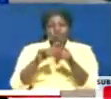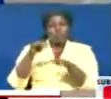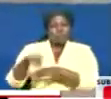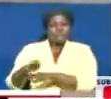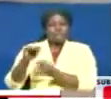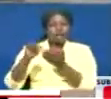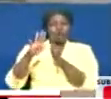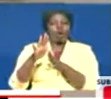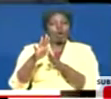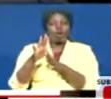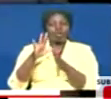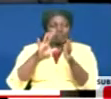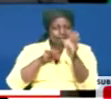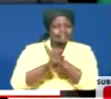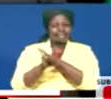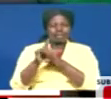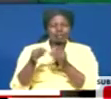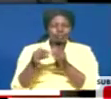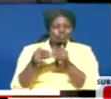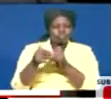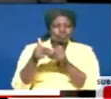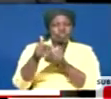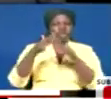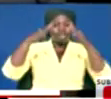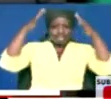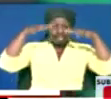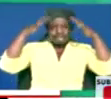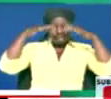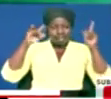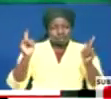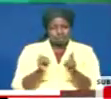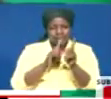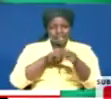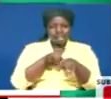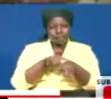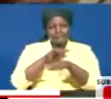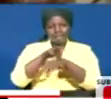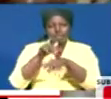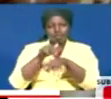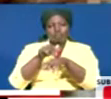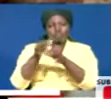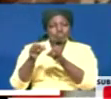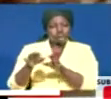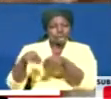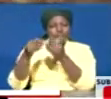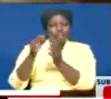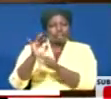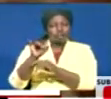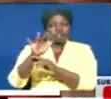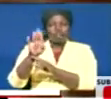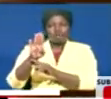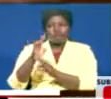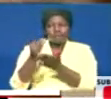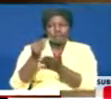during the ongoing short rains season. The National Treasury has availed 3.5 billion shillings for the fertilizer subsidy program